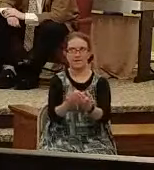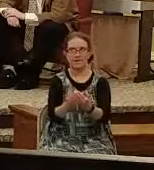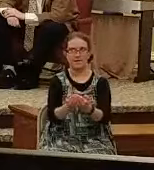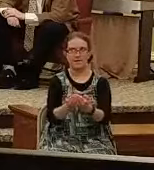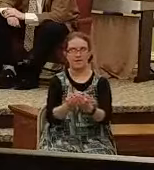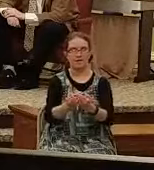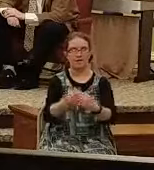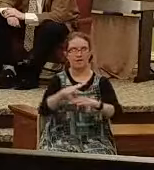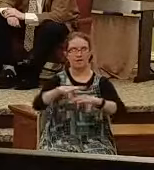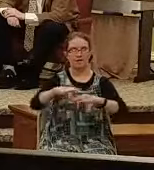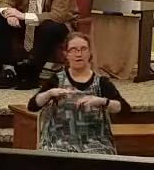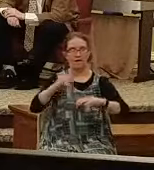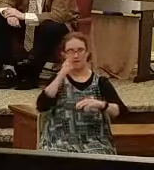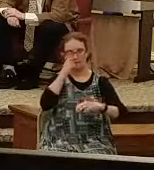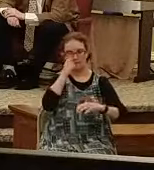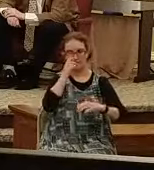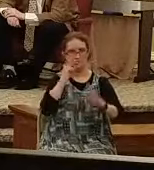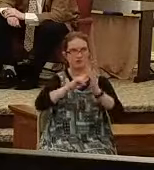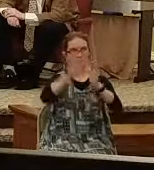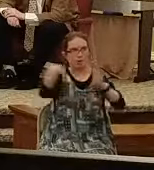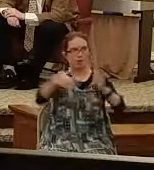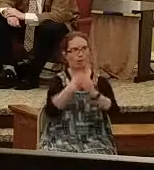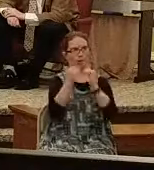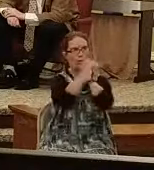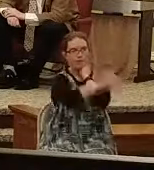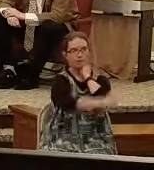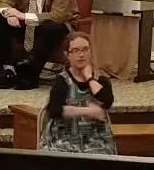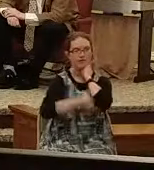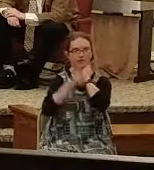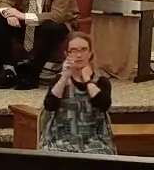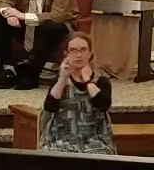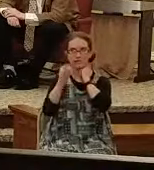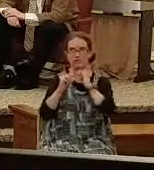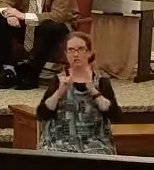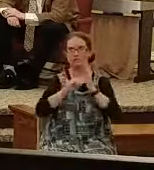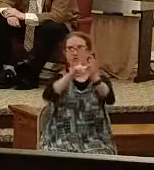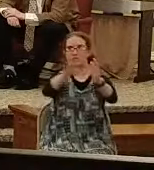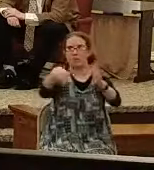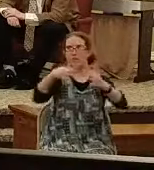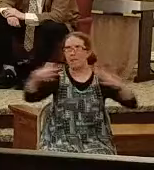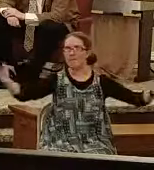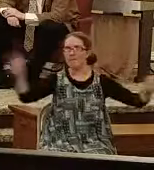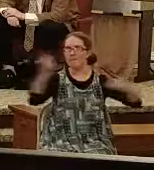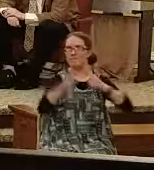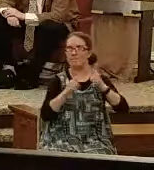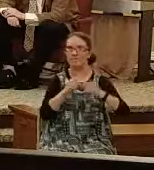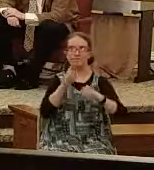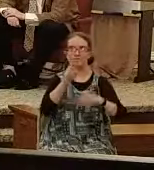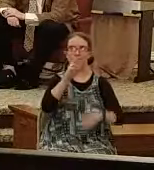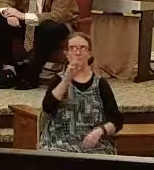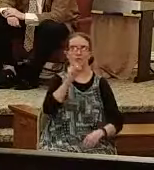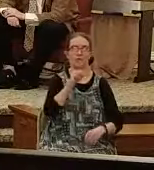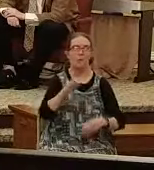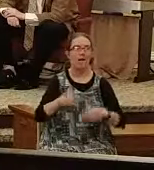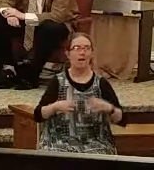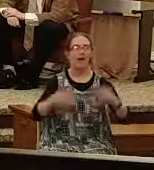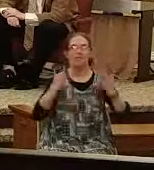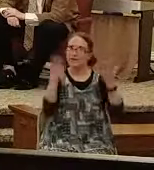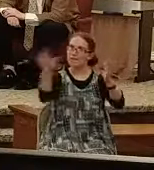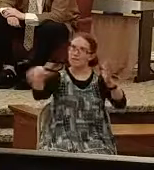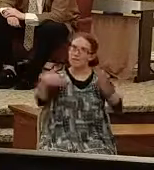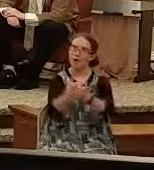the high mountain, and he showed him the whole nation of Rome. And he showed him all the big buildings and all the Roman Empire. He said, I'll give